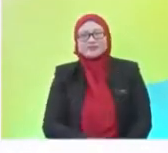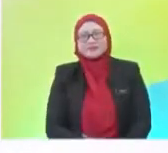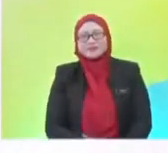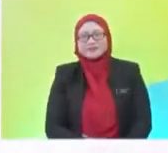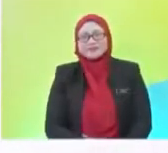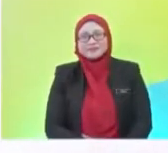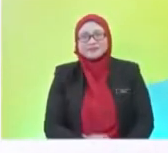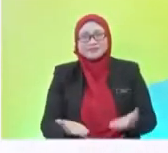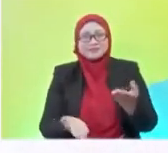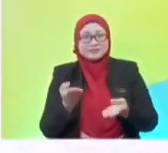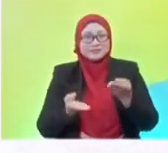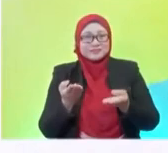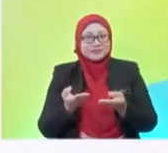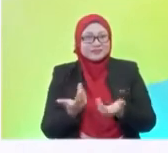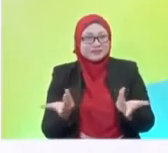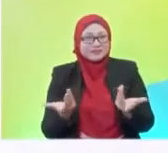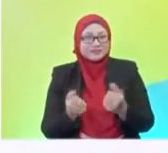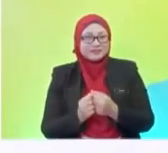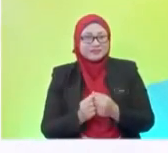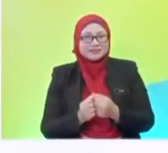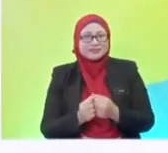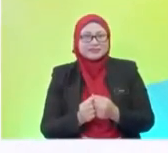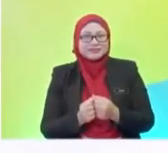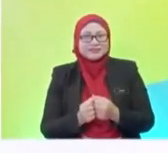Maybe this one? Let's just try.